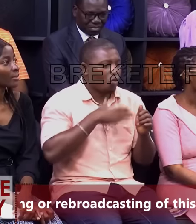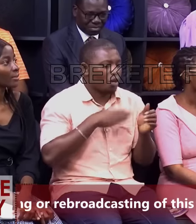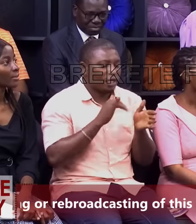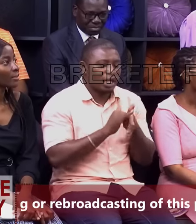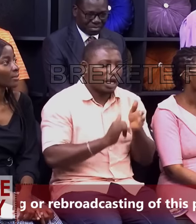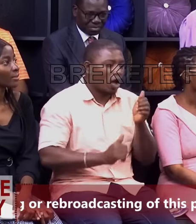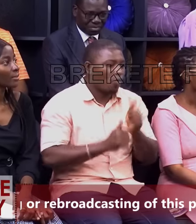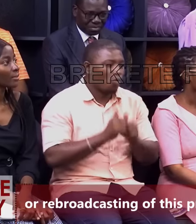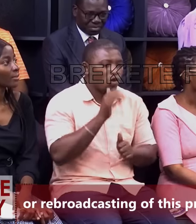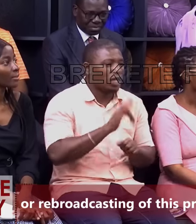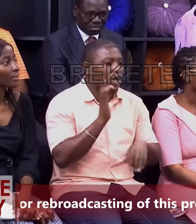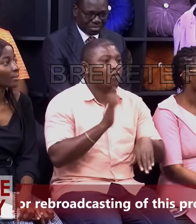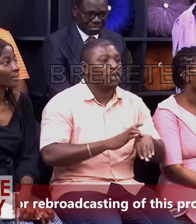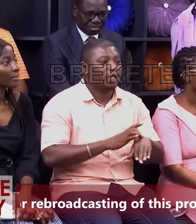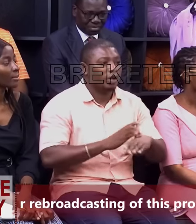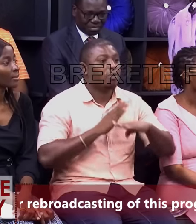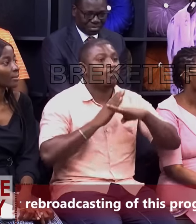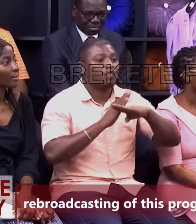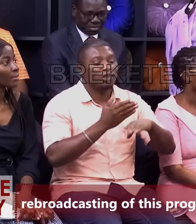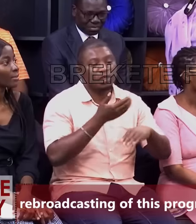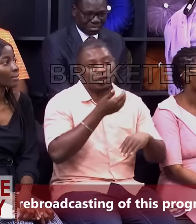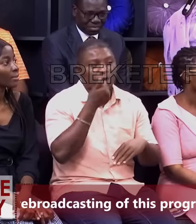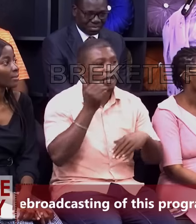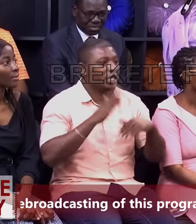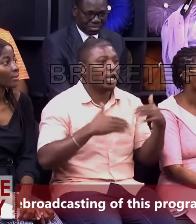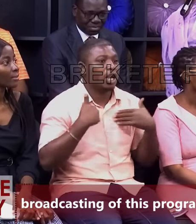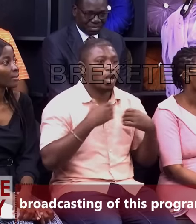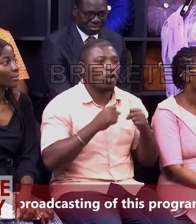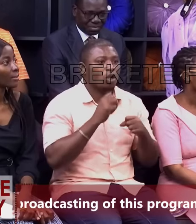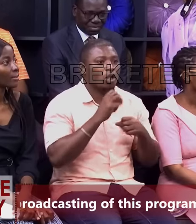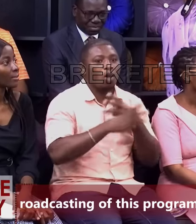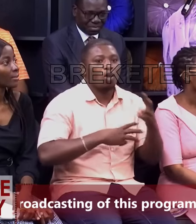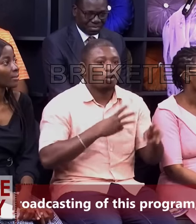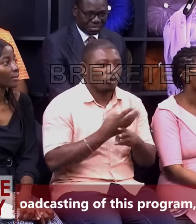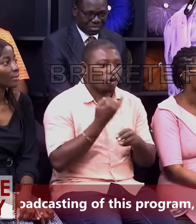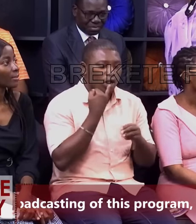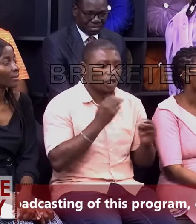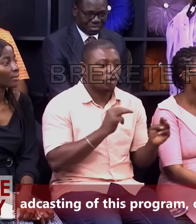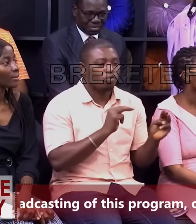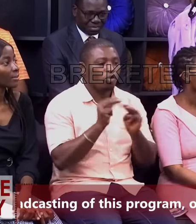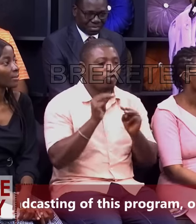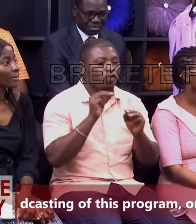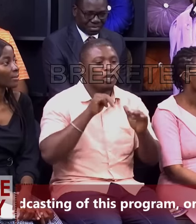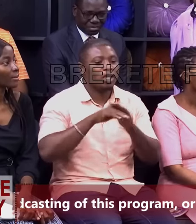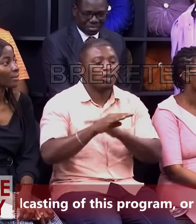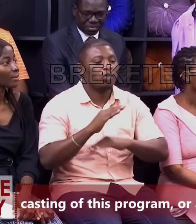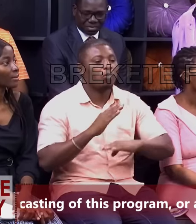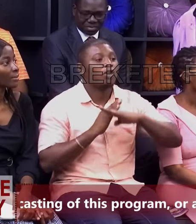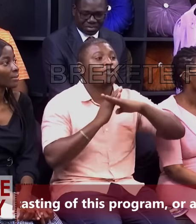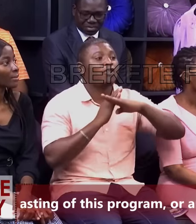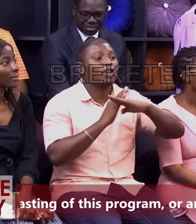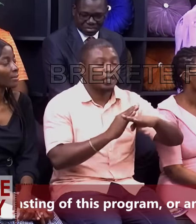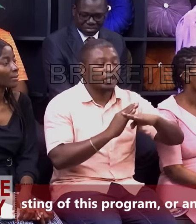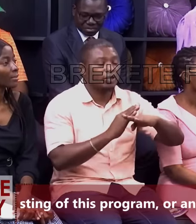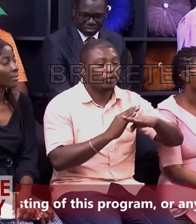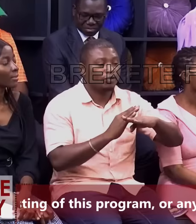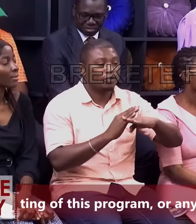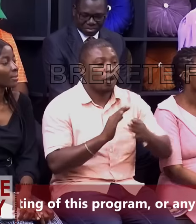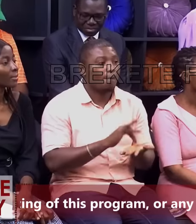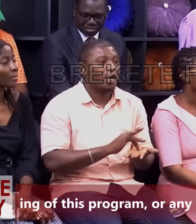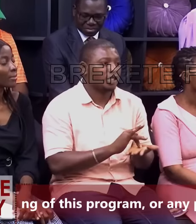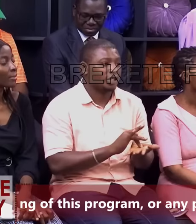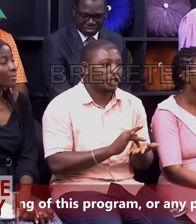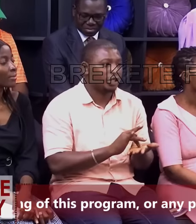and prevention is better than cure and the whole world is moving into preventive medicine not